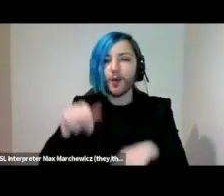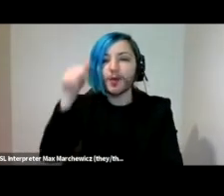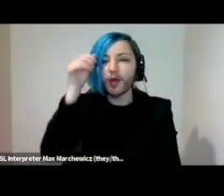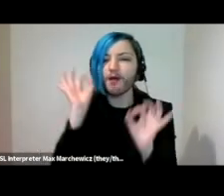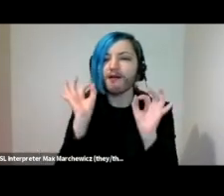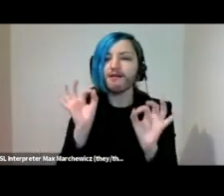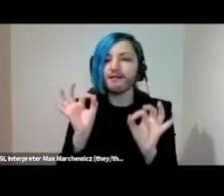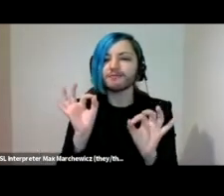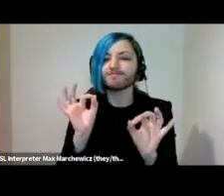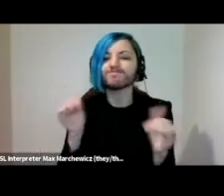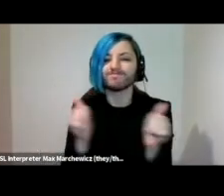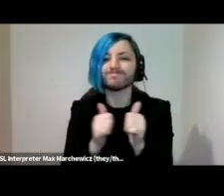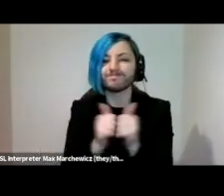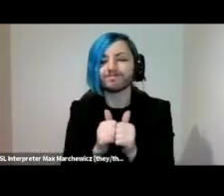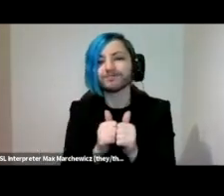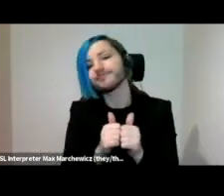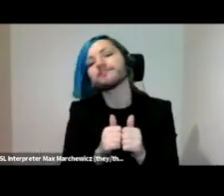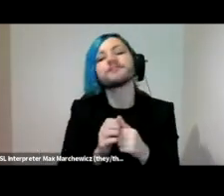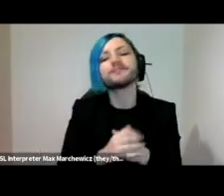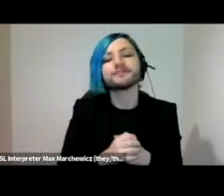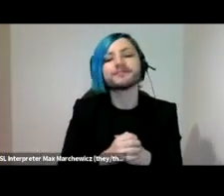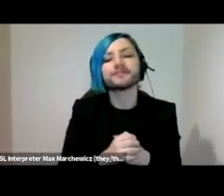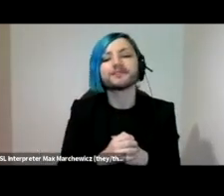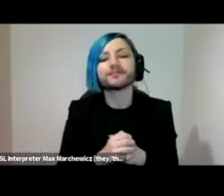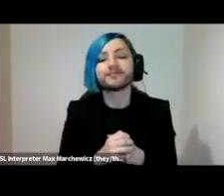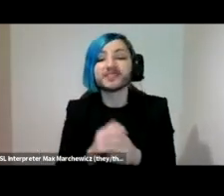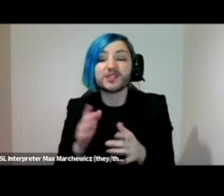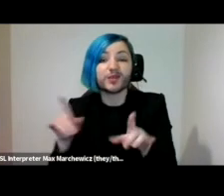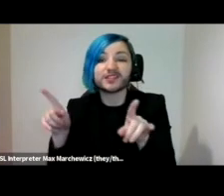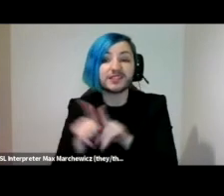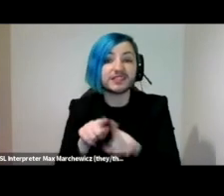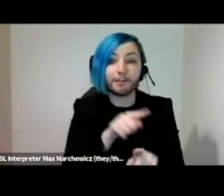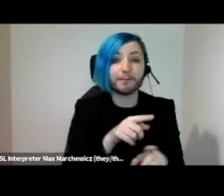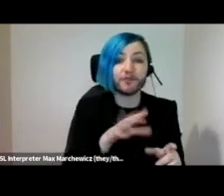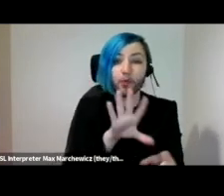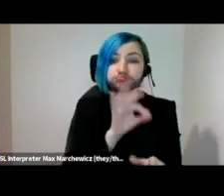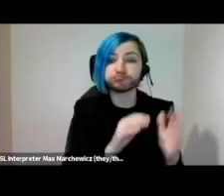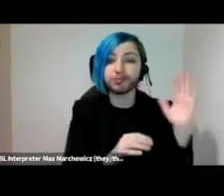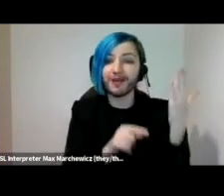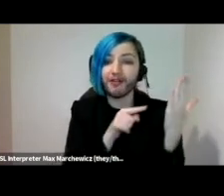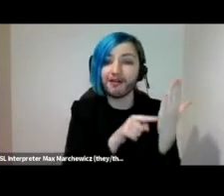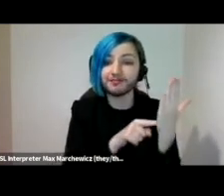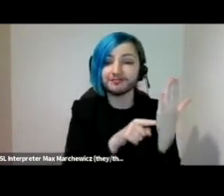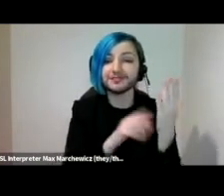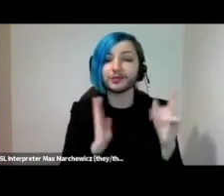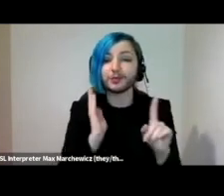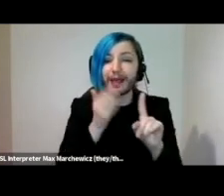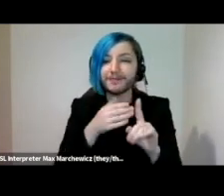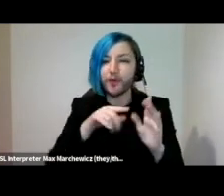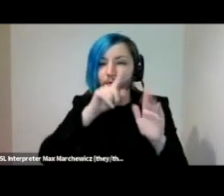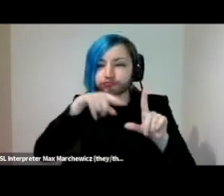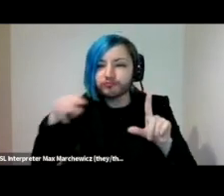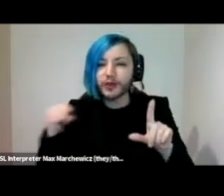particular note. We use the same principle and we choose that frequency at which